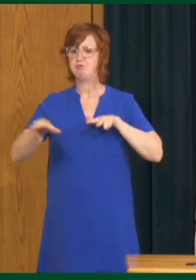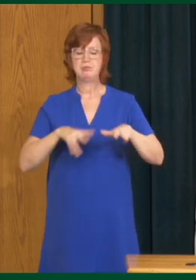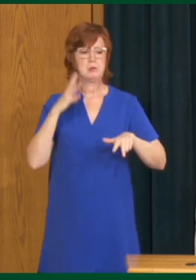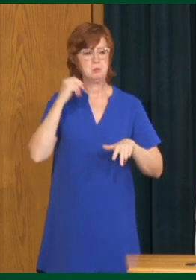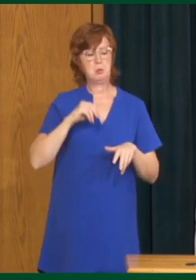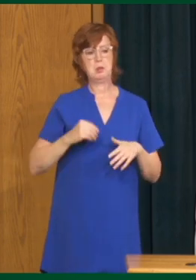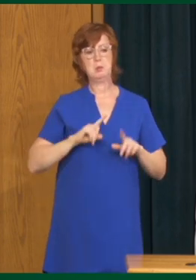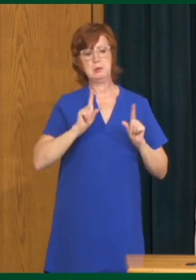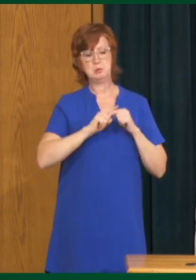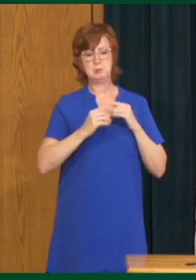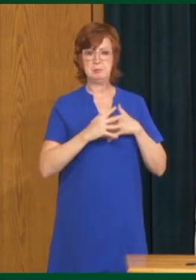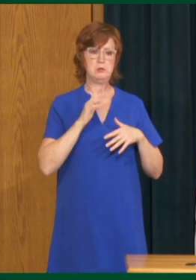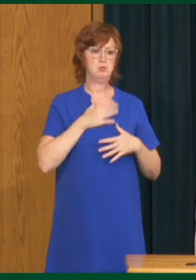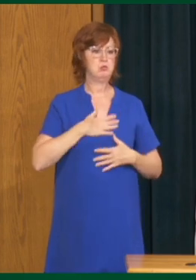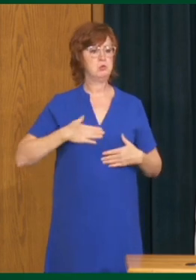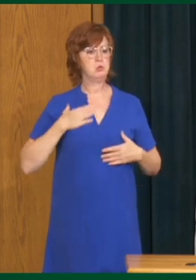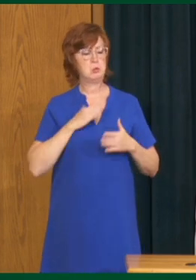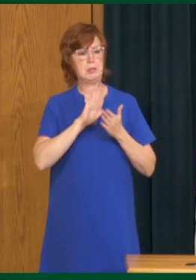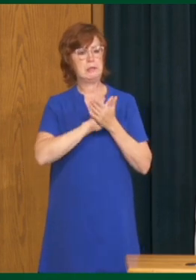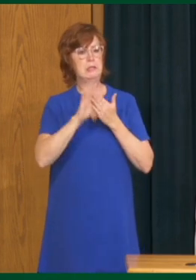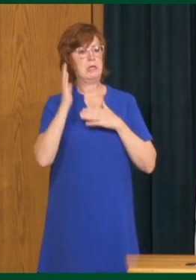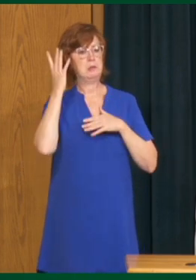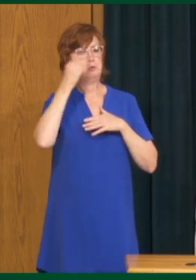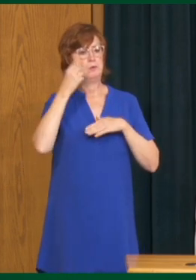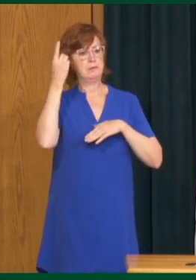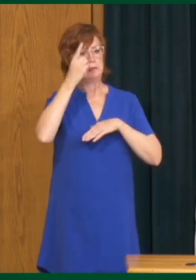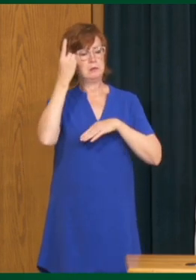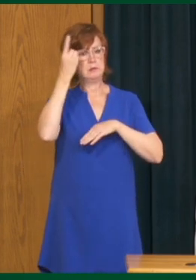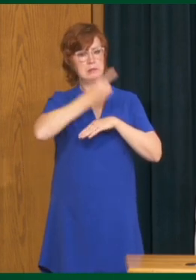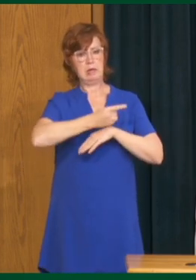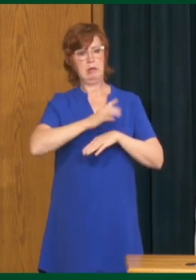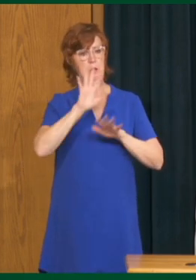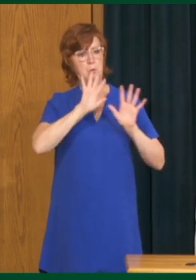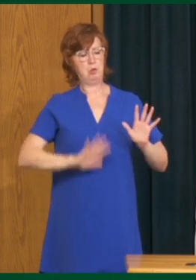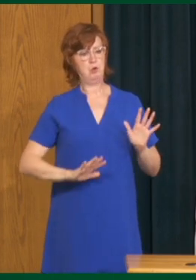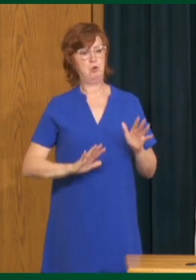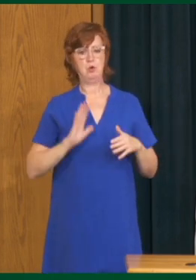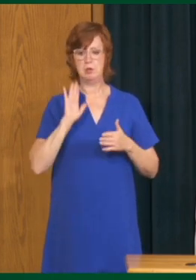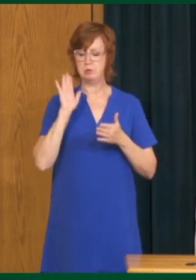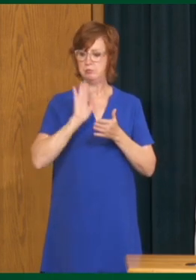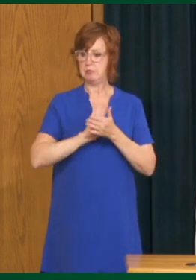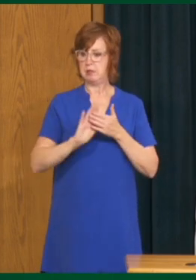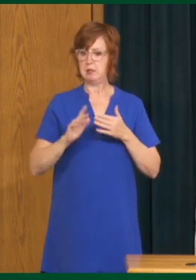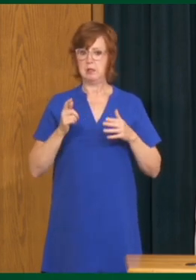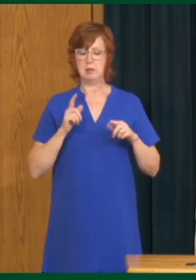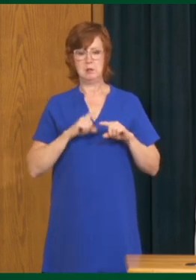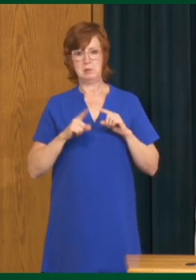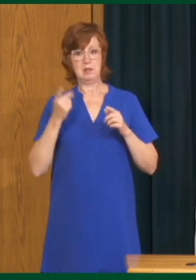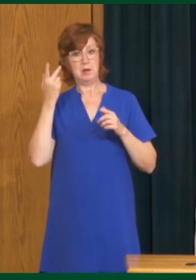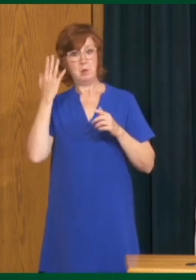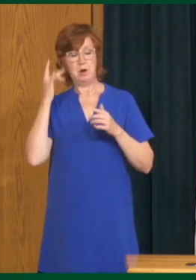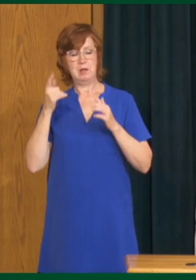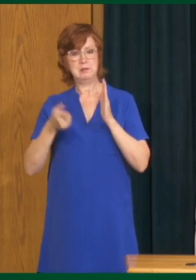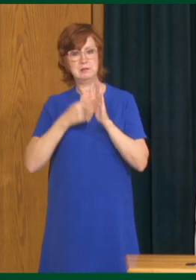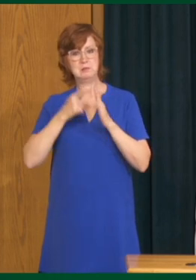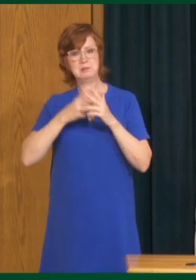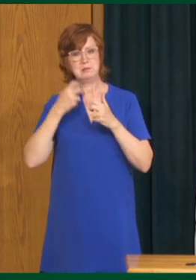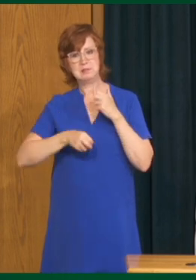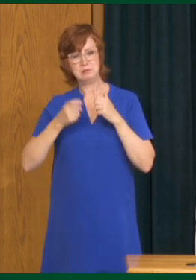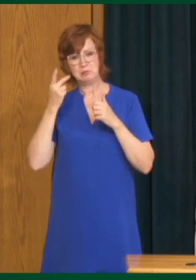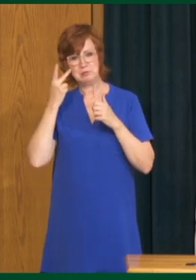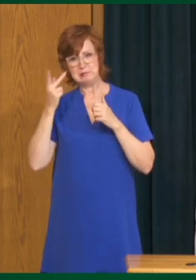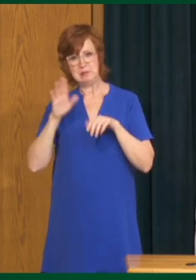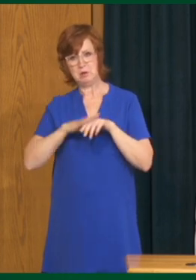as well. And we have to remember that, sometimes you can see a picture and, you can't really tell from a picture whether